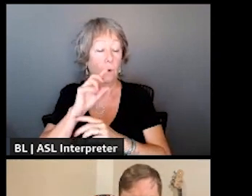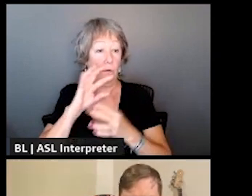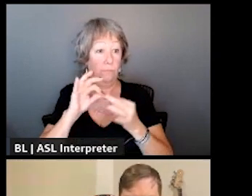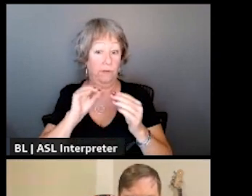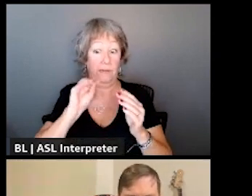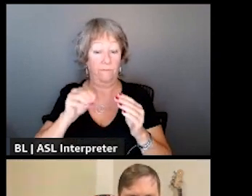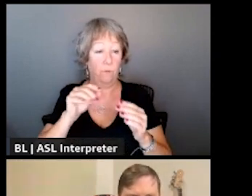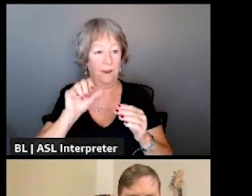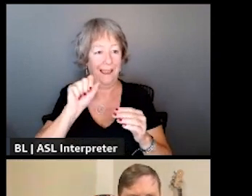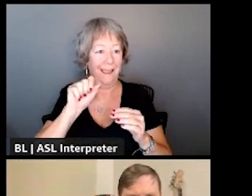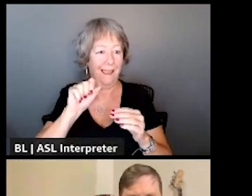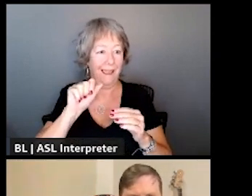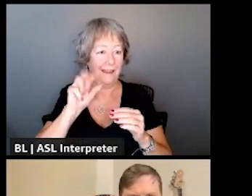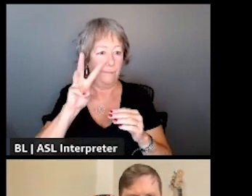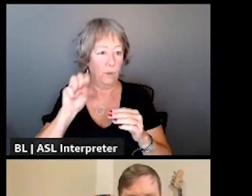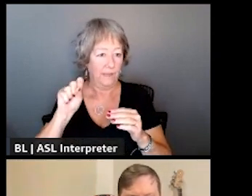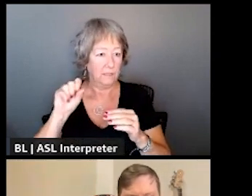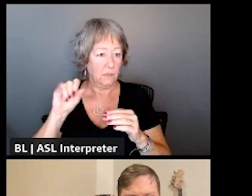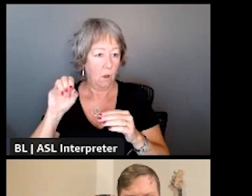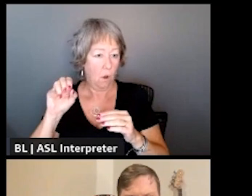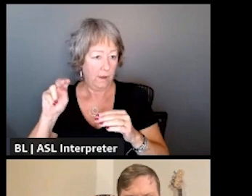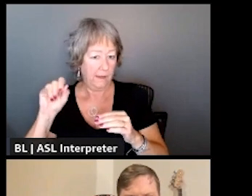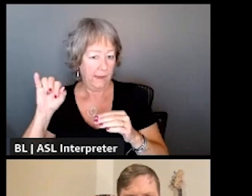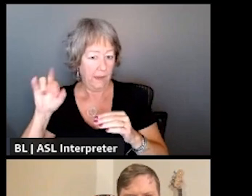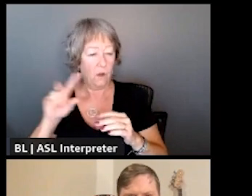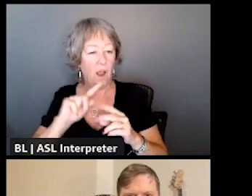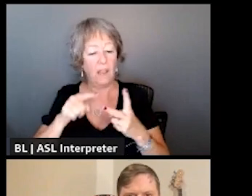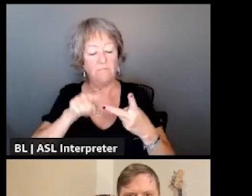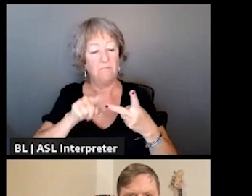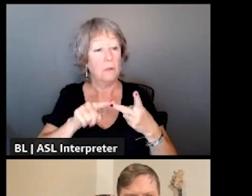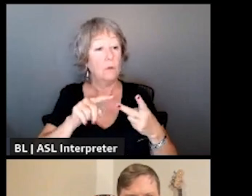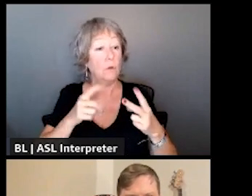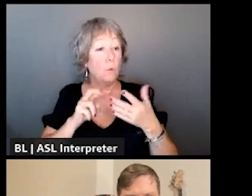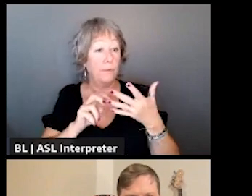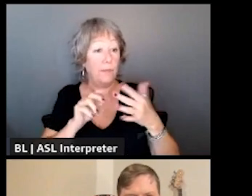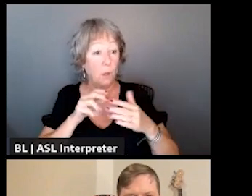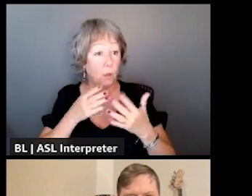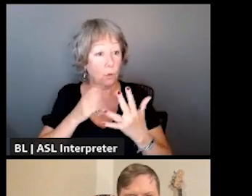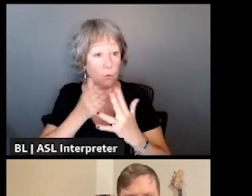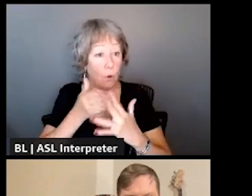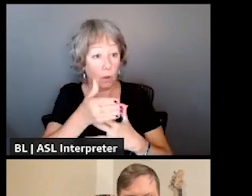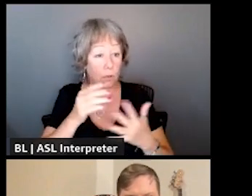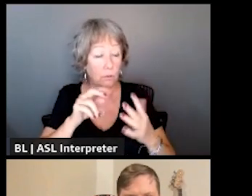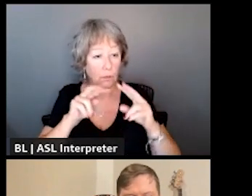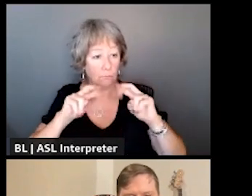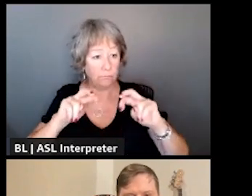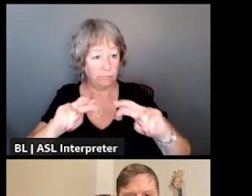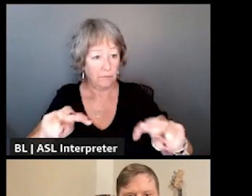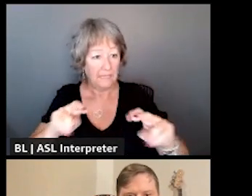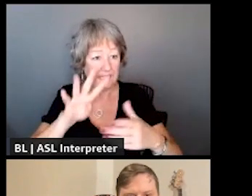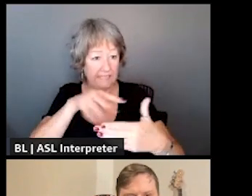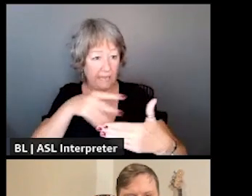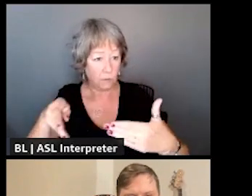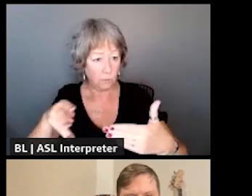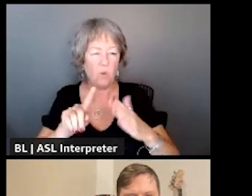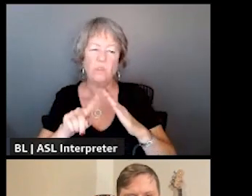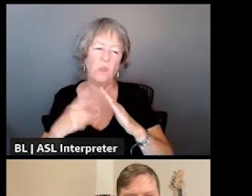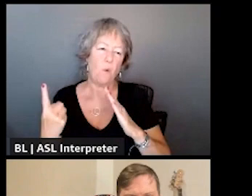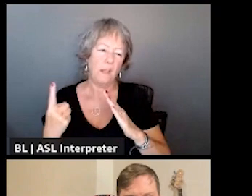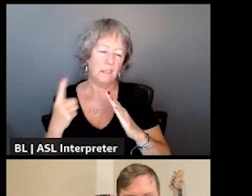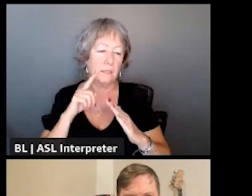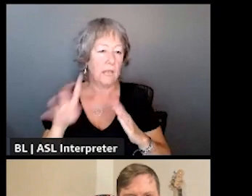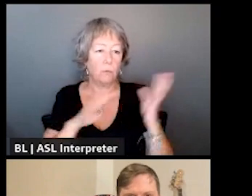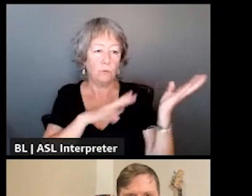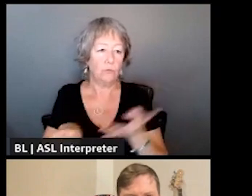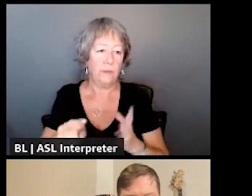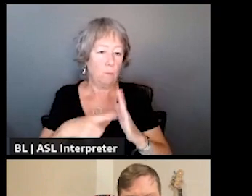that's optional. I can also specify the crawler schedule, on demand, hourly, daily. I'm doing it once because I'm only going to stream once.